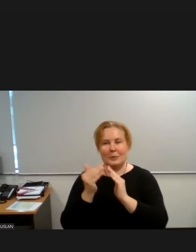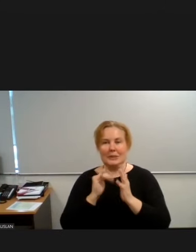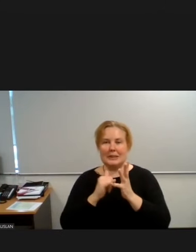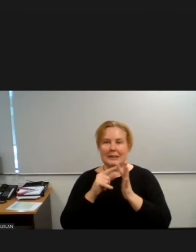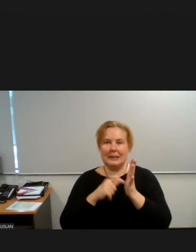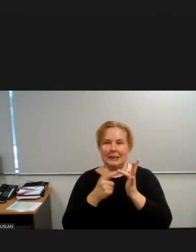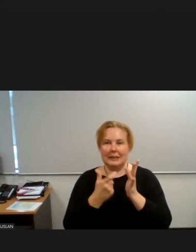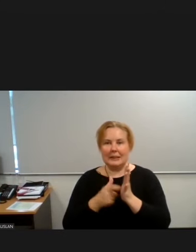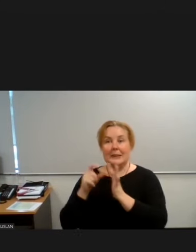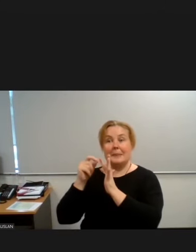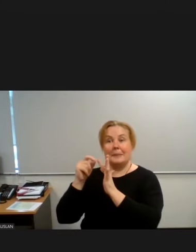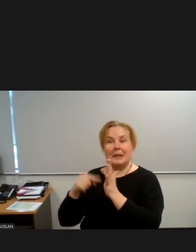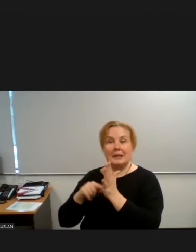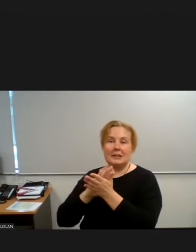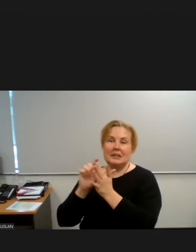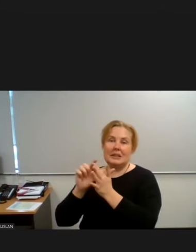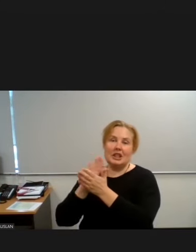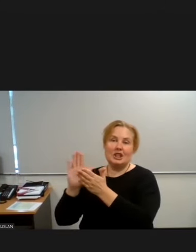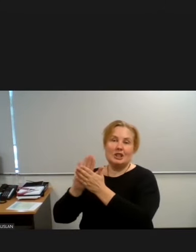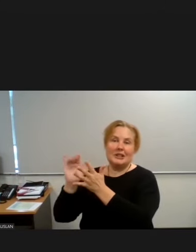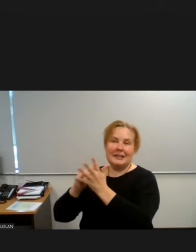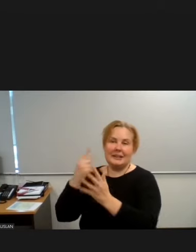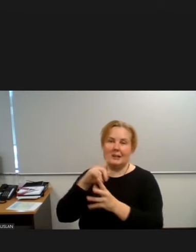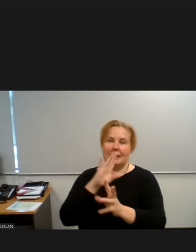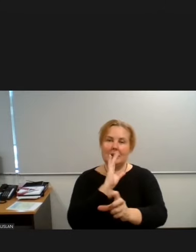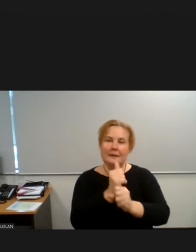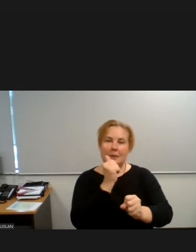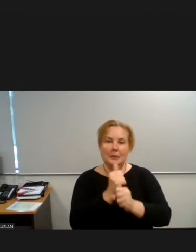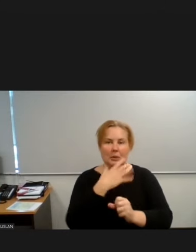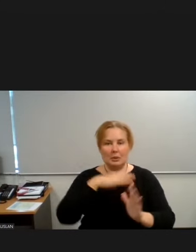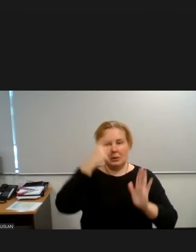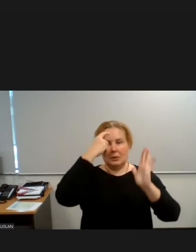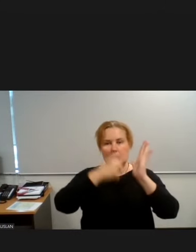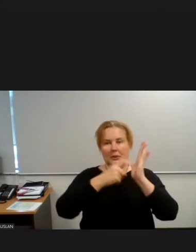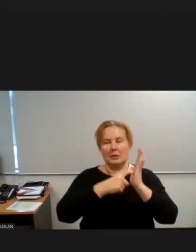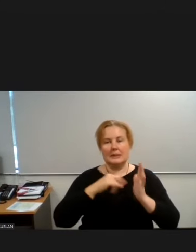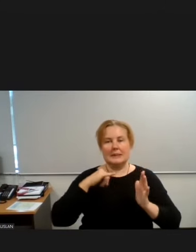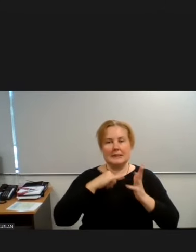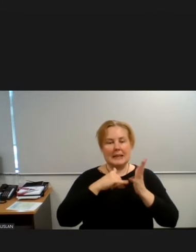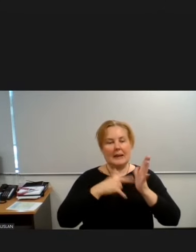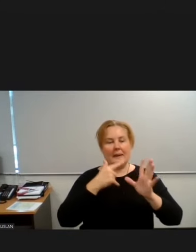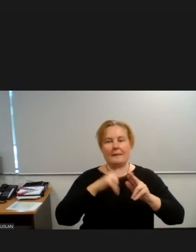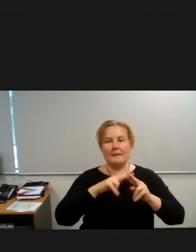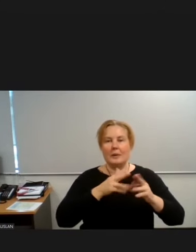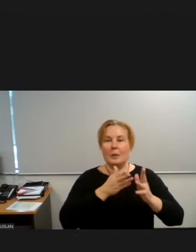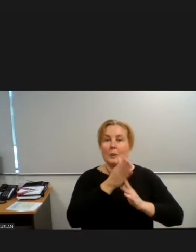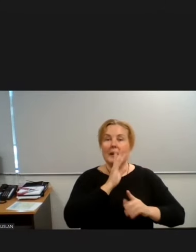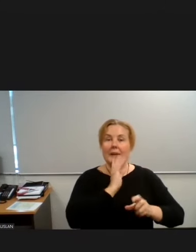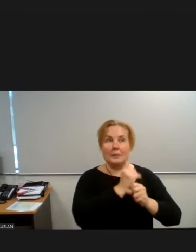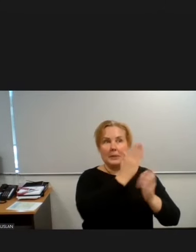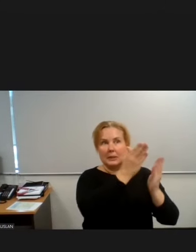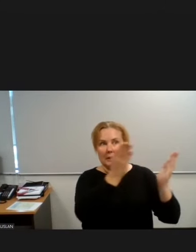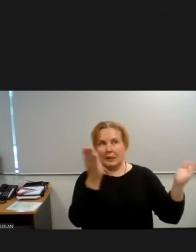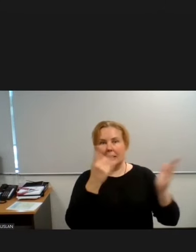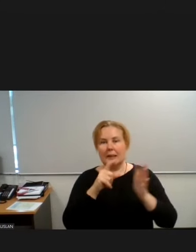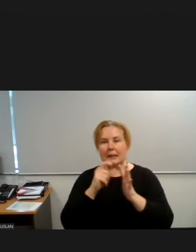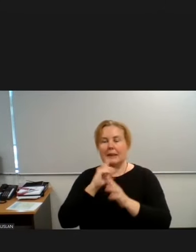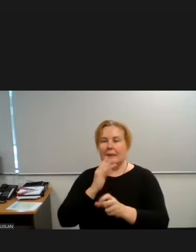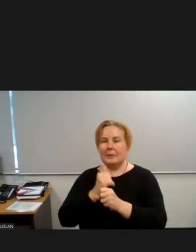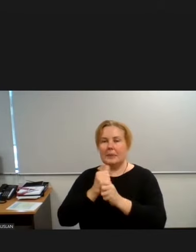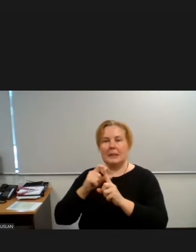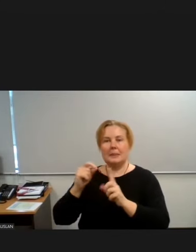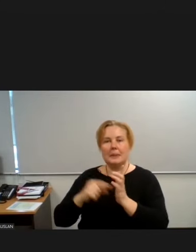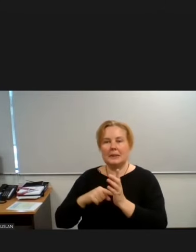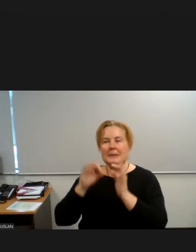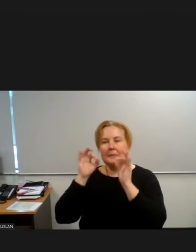to absolutely acknowledge the staff throughout government and government departments, and in this instance as well, particularly the